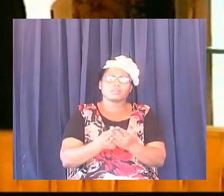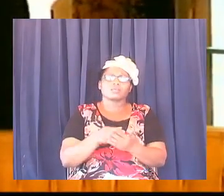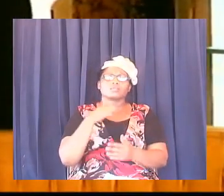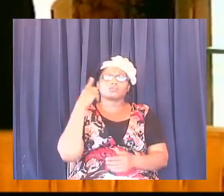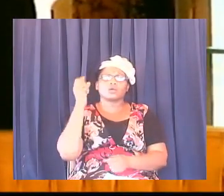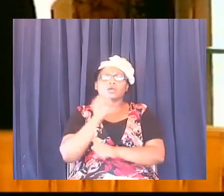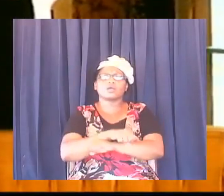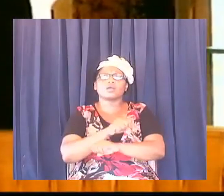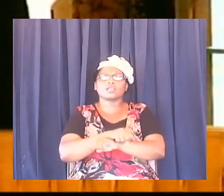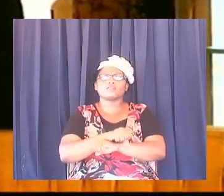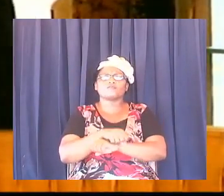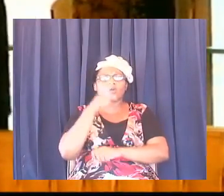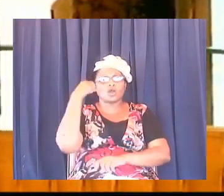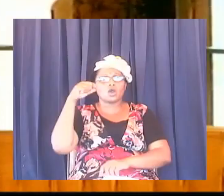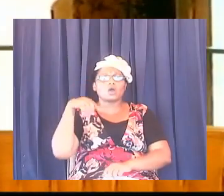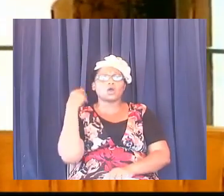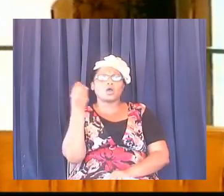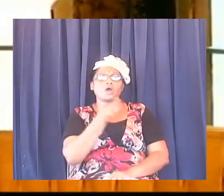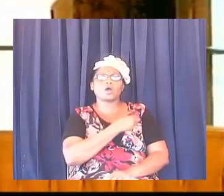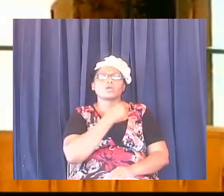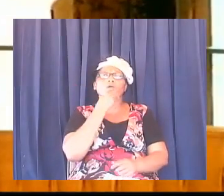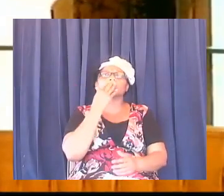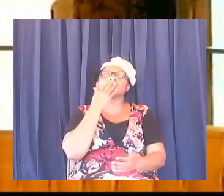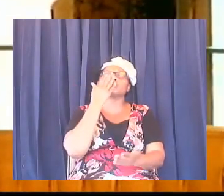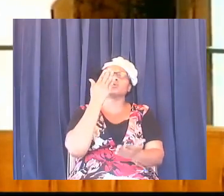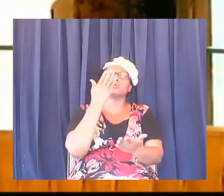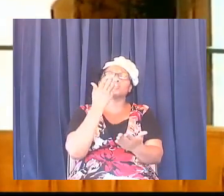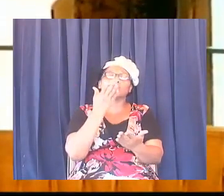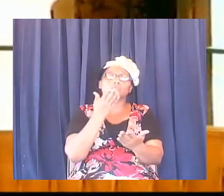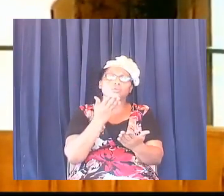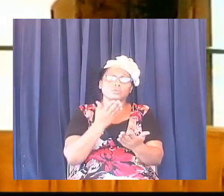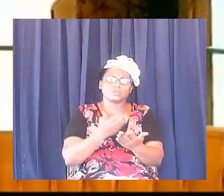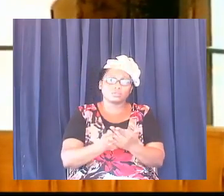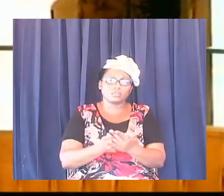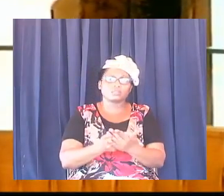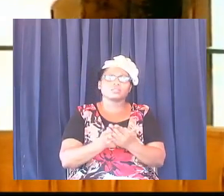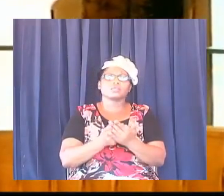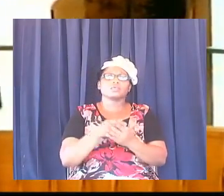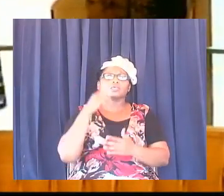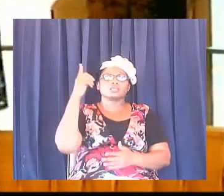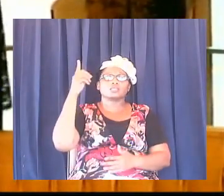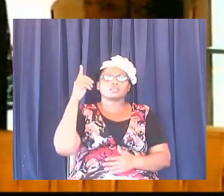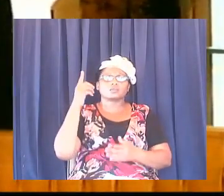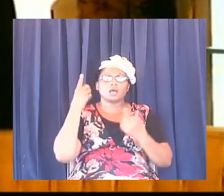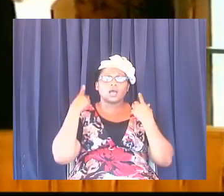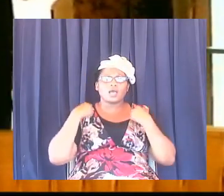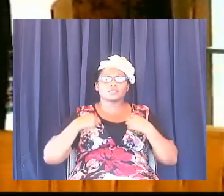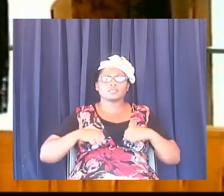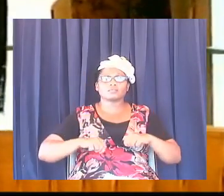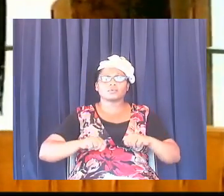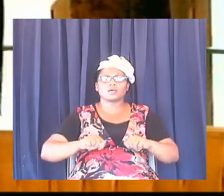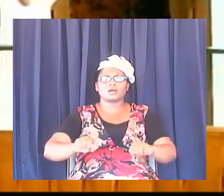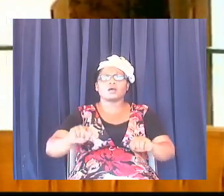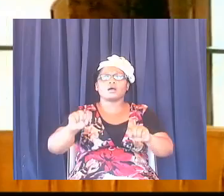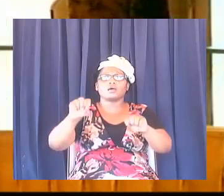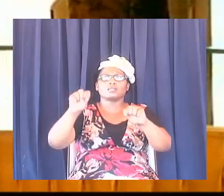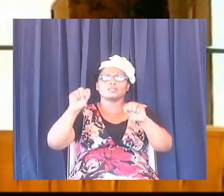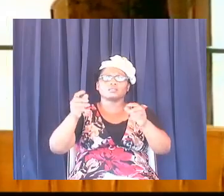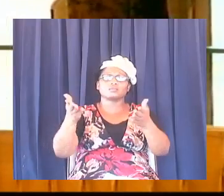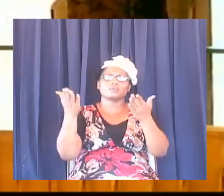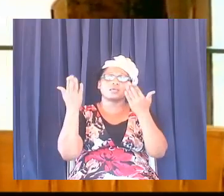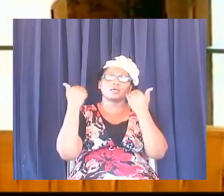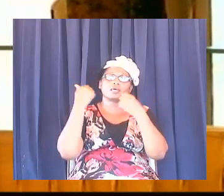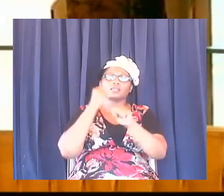He is working for our good. Thank you, Jesus. These trials have come